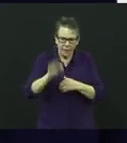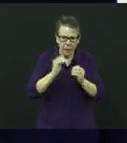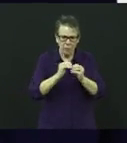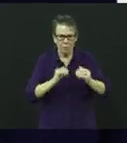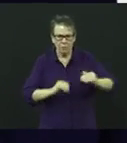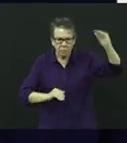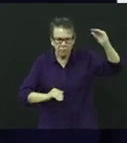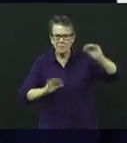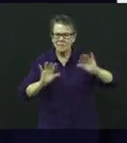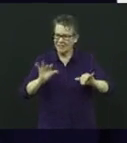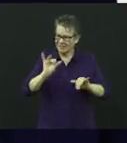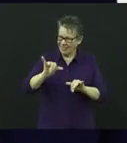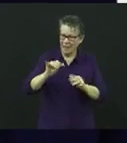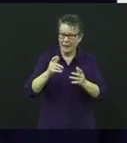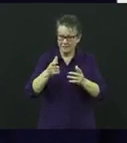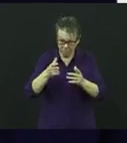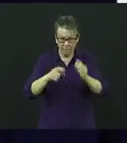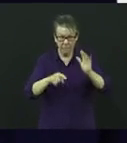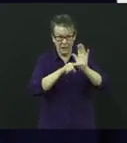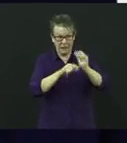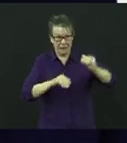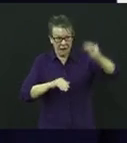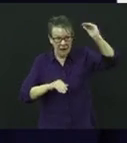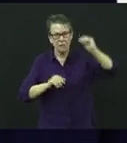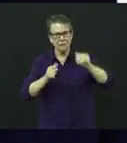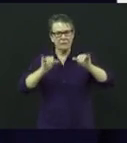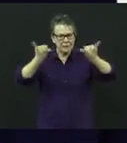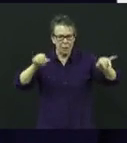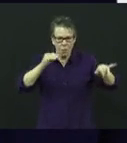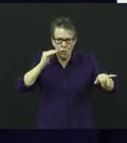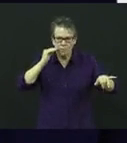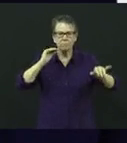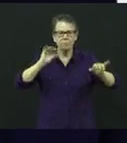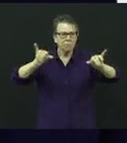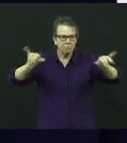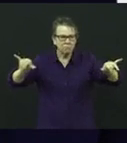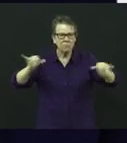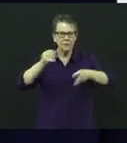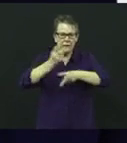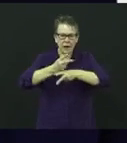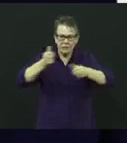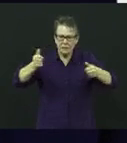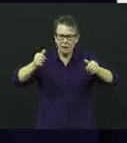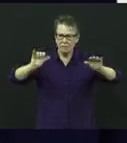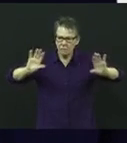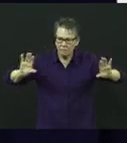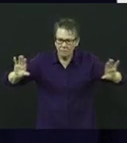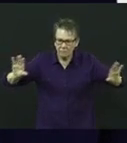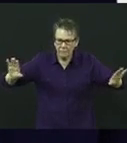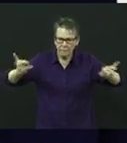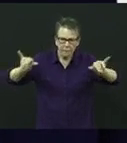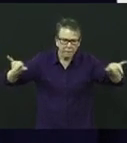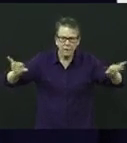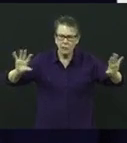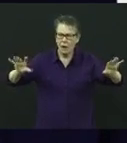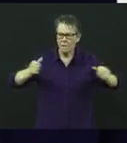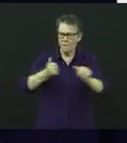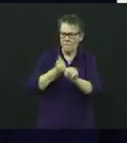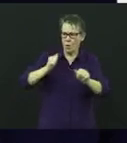teams are coordinated throughout government, as well as the healthcare sector and other public health partners,